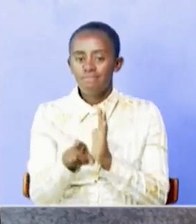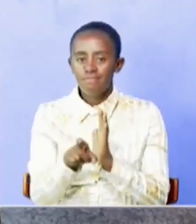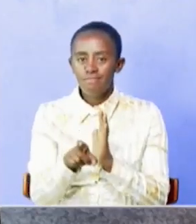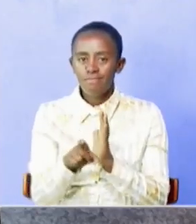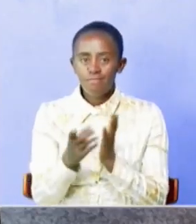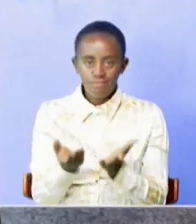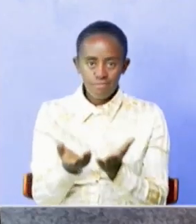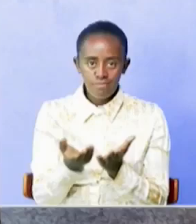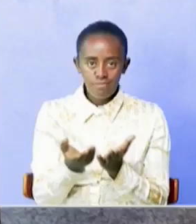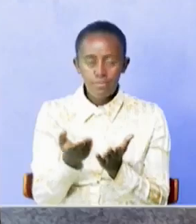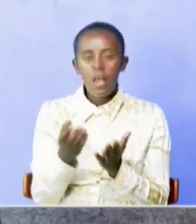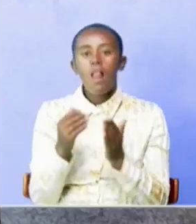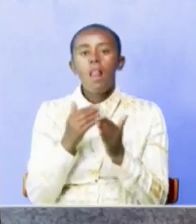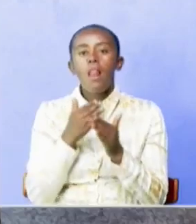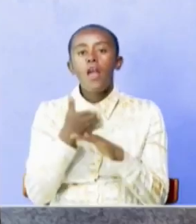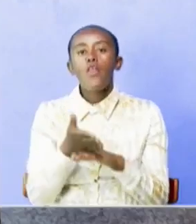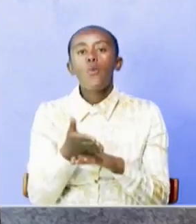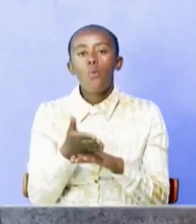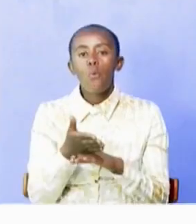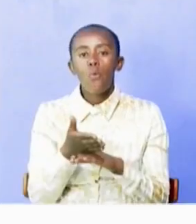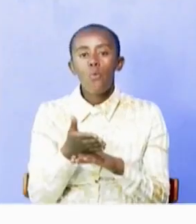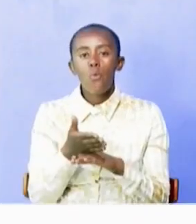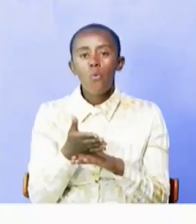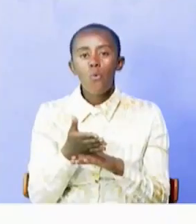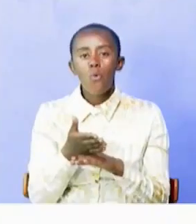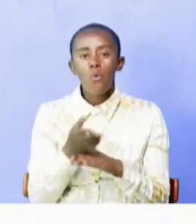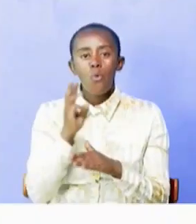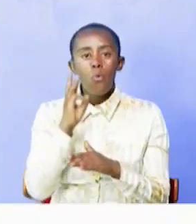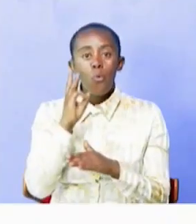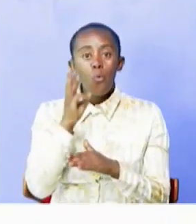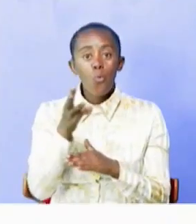come later on. Won't he?